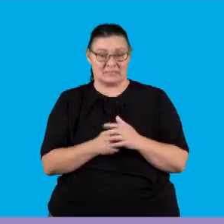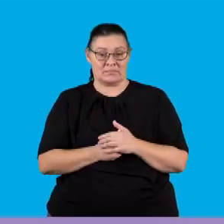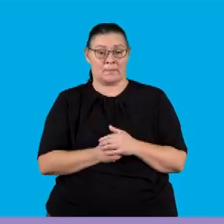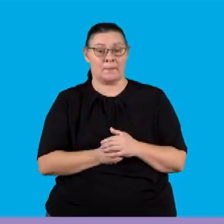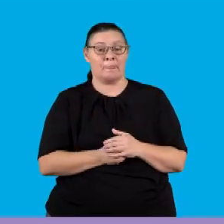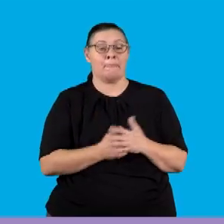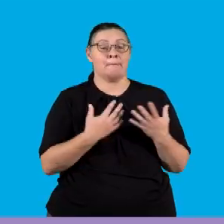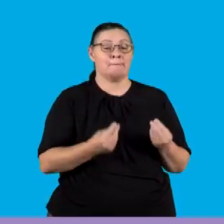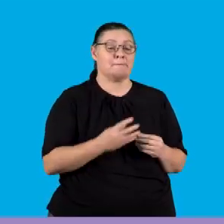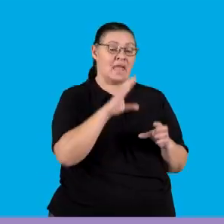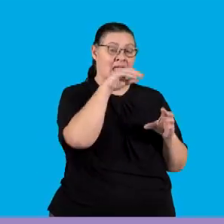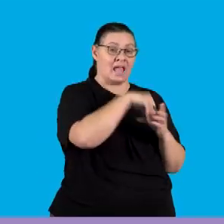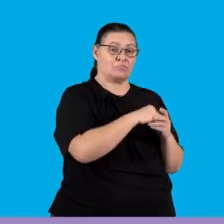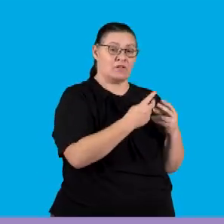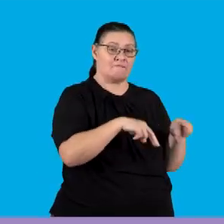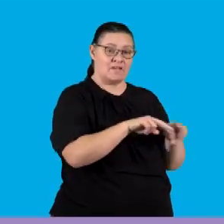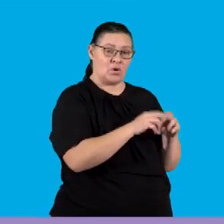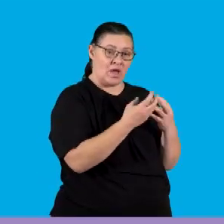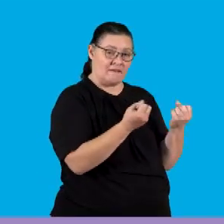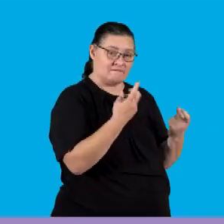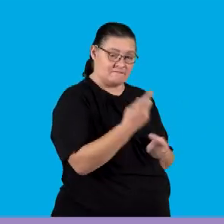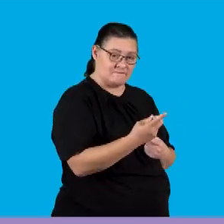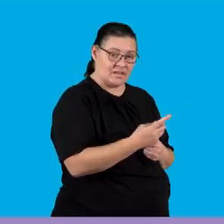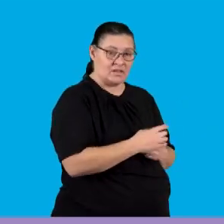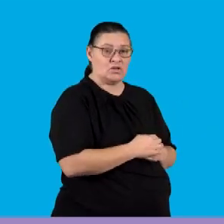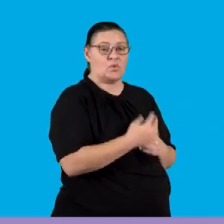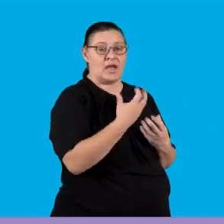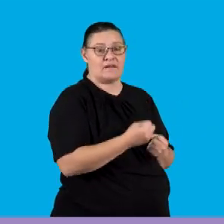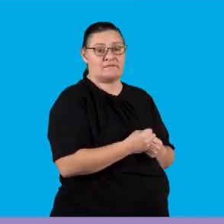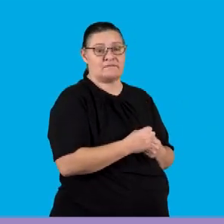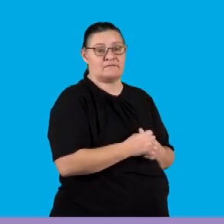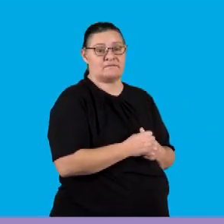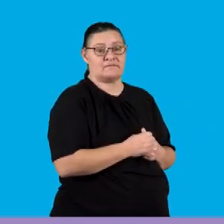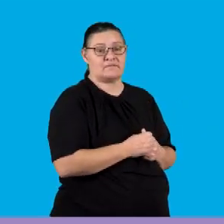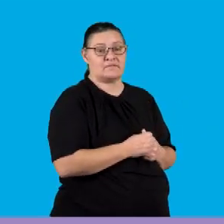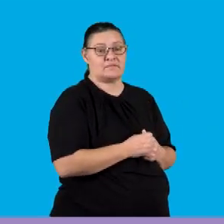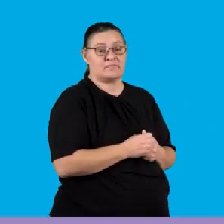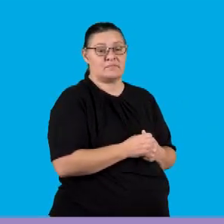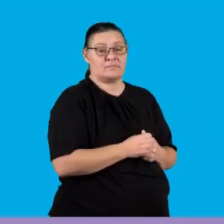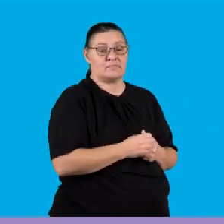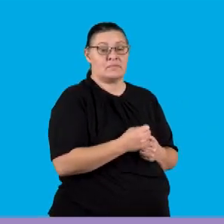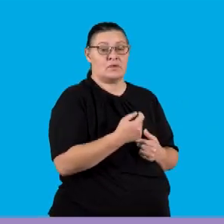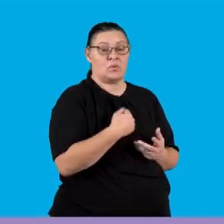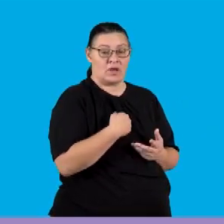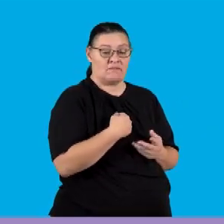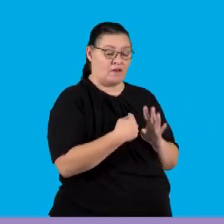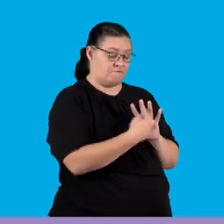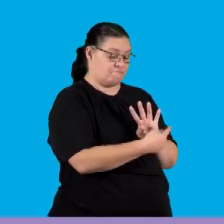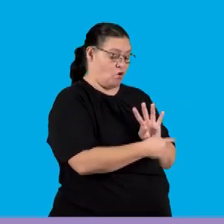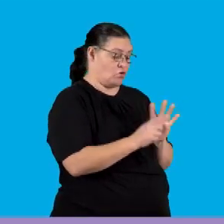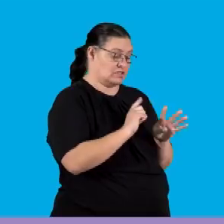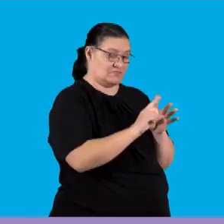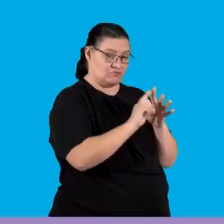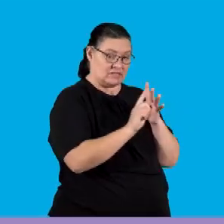of this rule. So how many input values do we have? So we can see there that we were